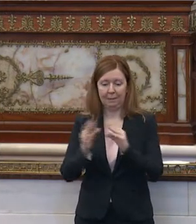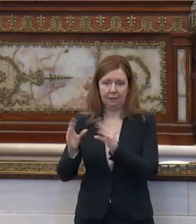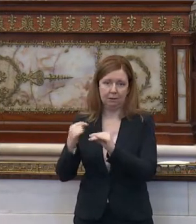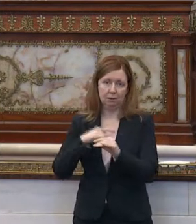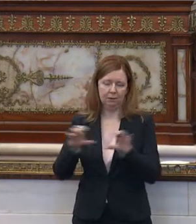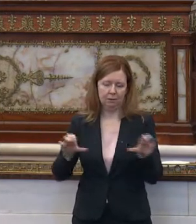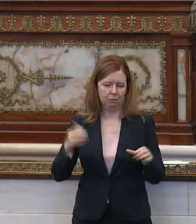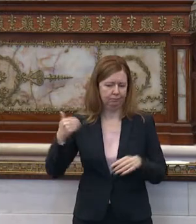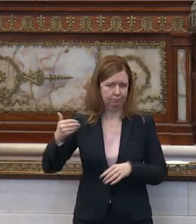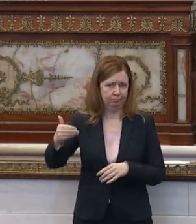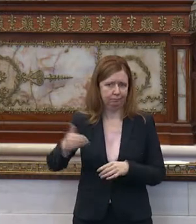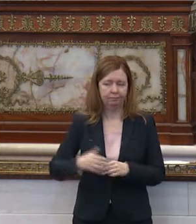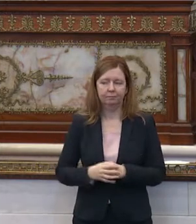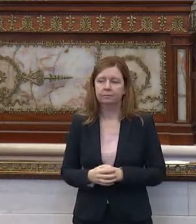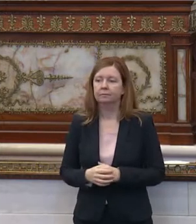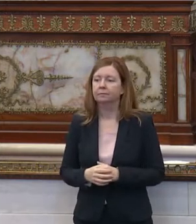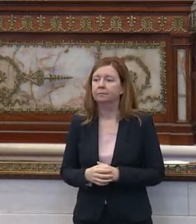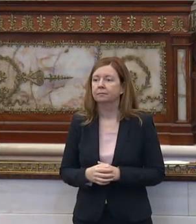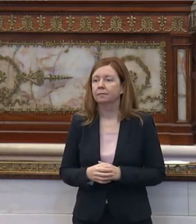on a regular basis.